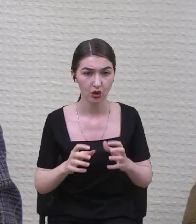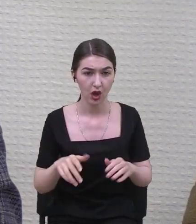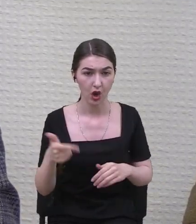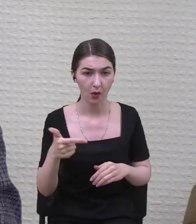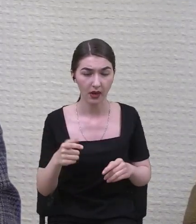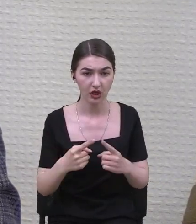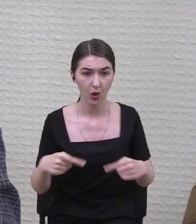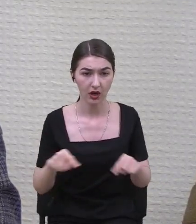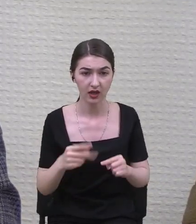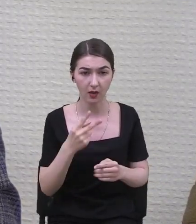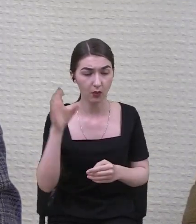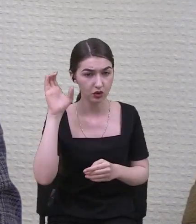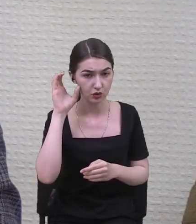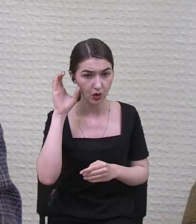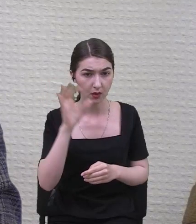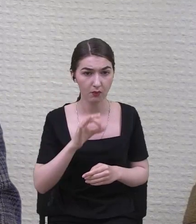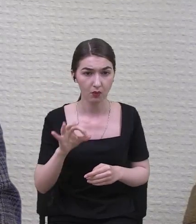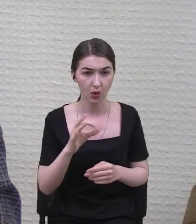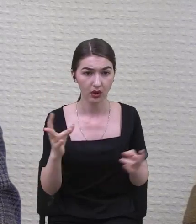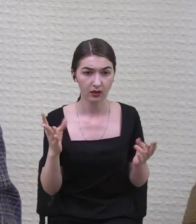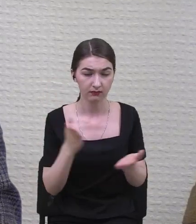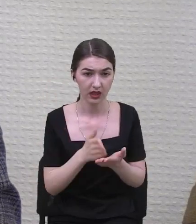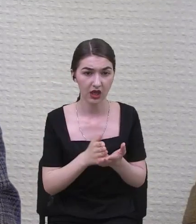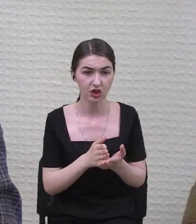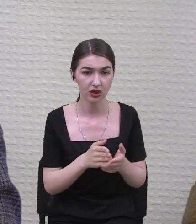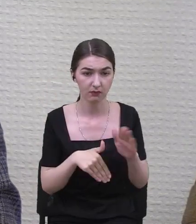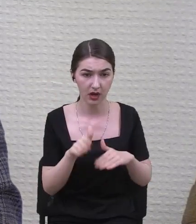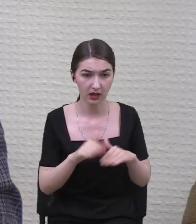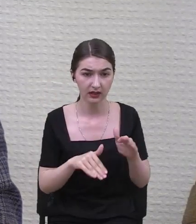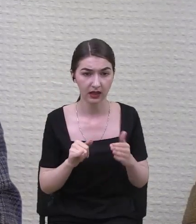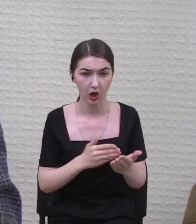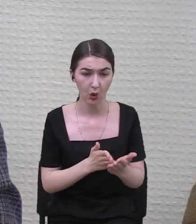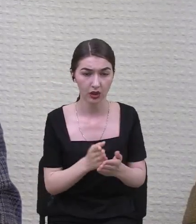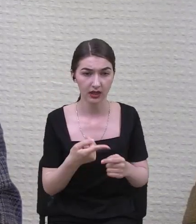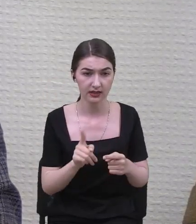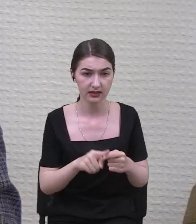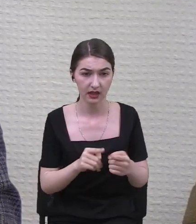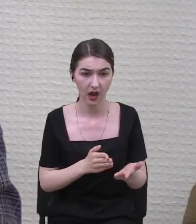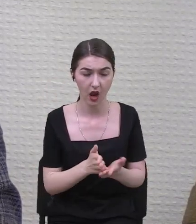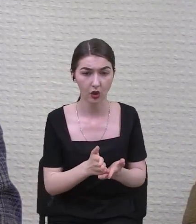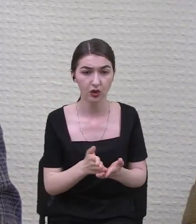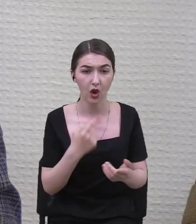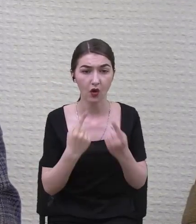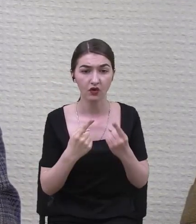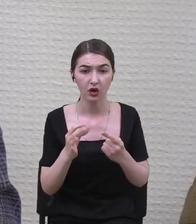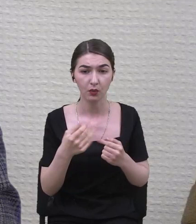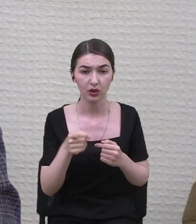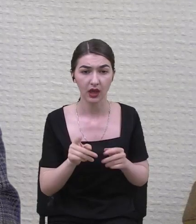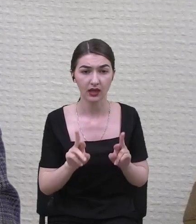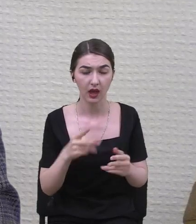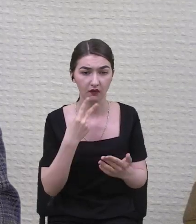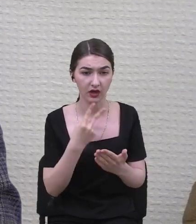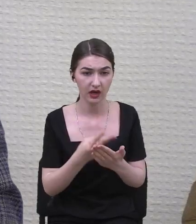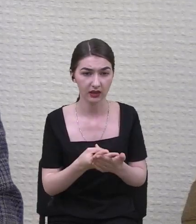but also coordinate a little bit on that. And so we discussed on what is the different definitions of explosive